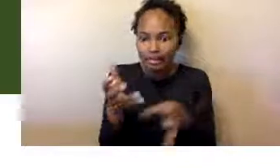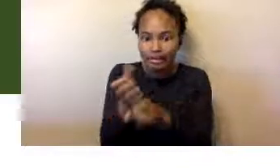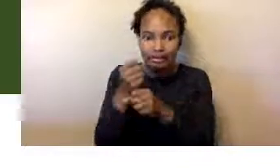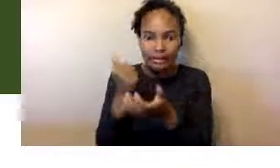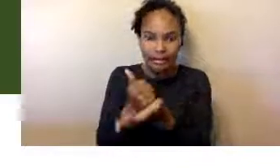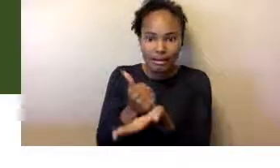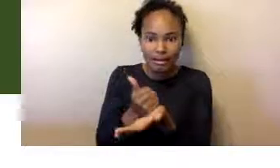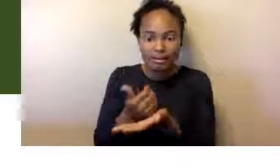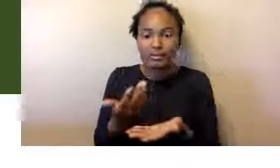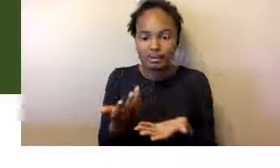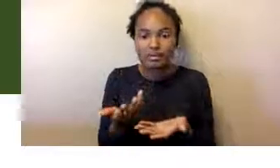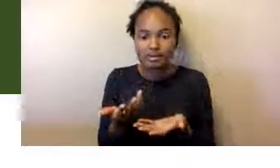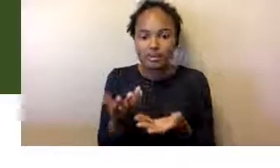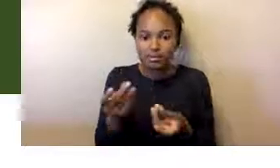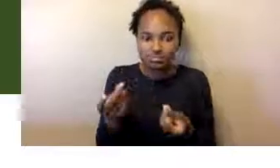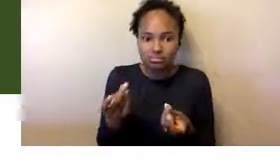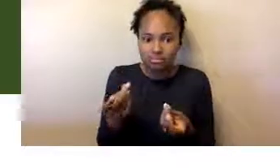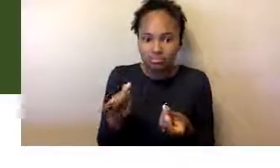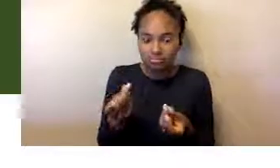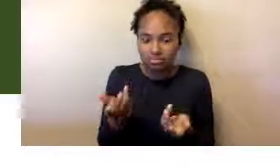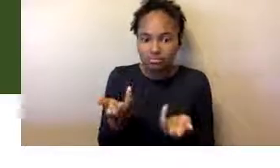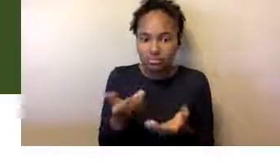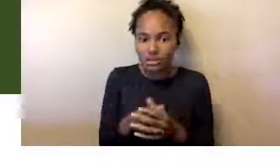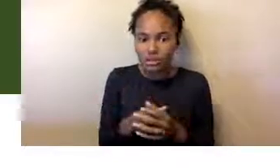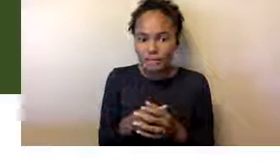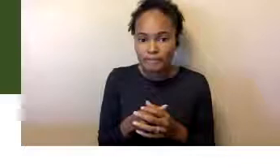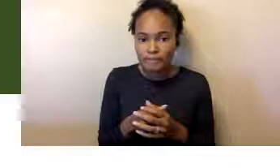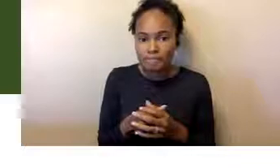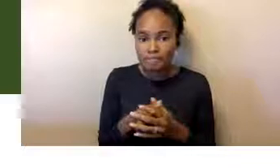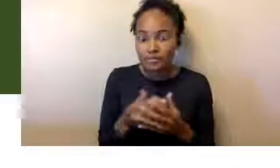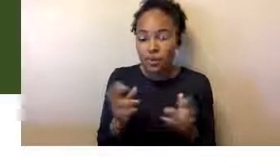able to get the help they need, and hopefully they can either